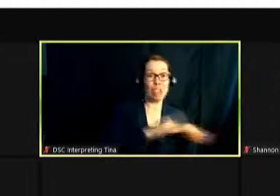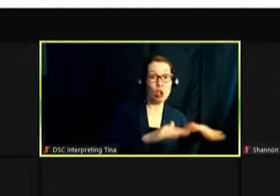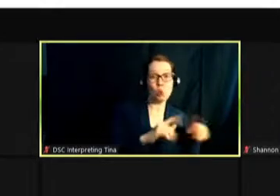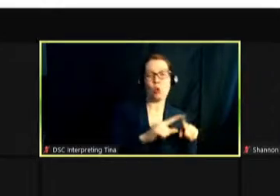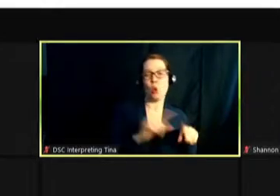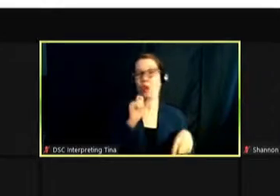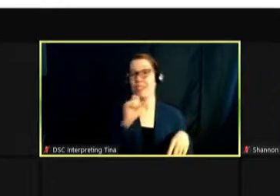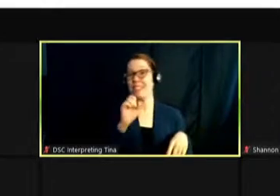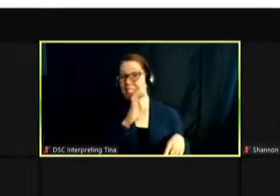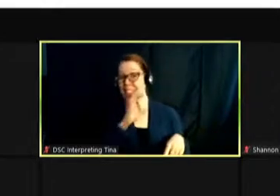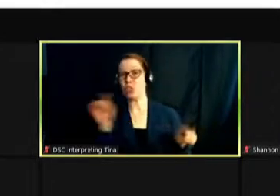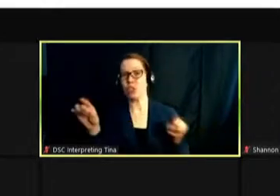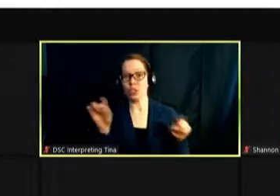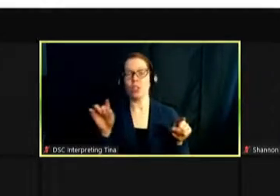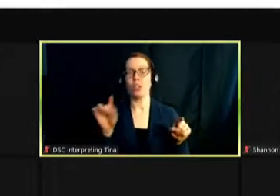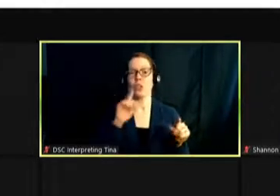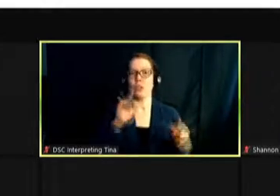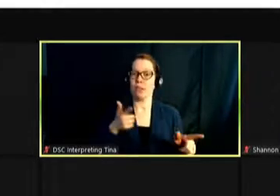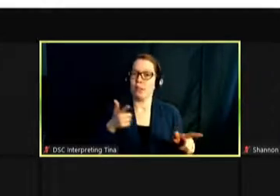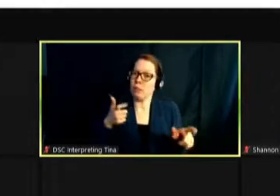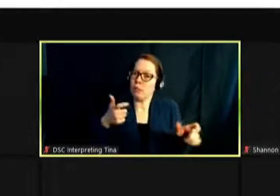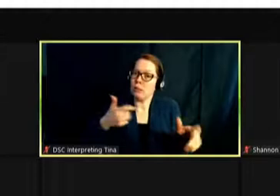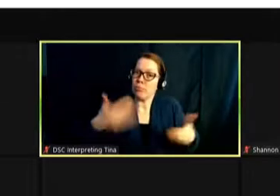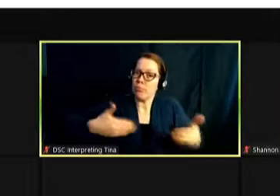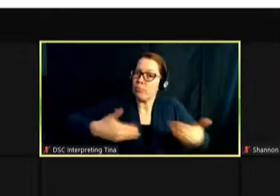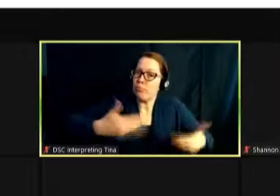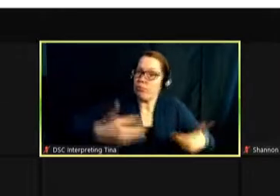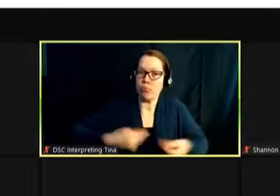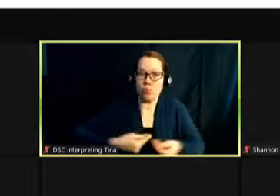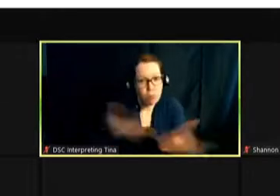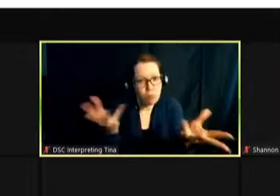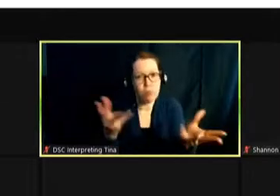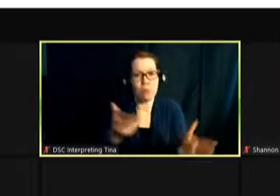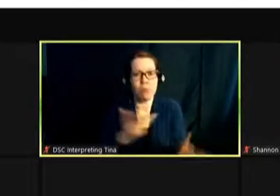we expedite vaccines as much as possible.